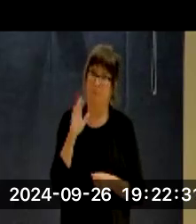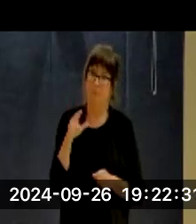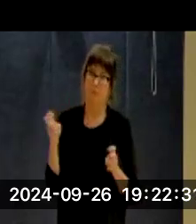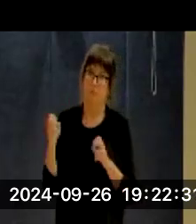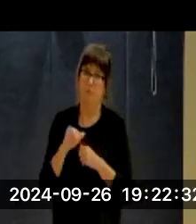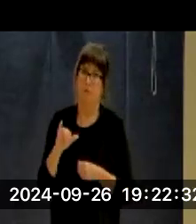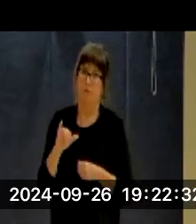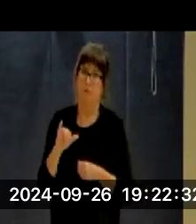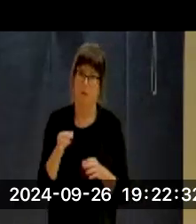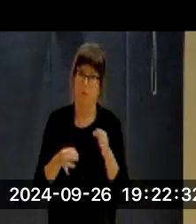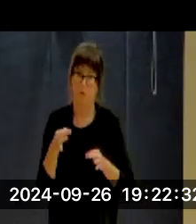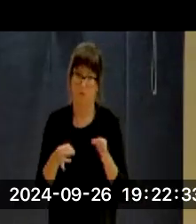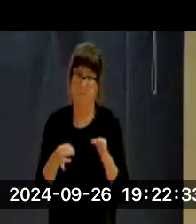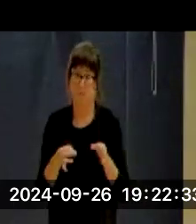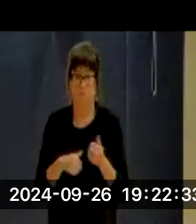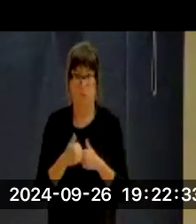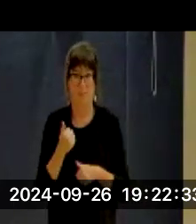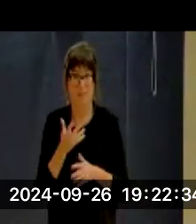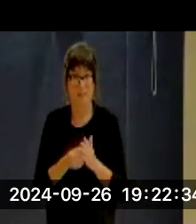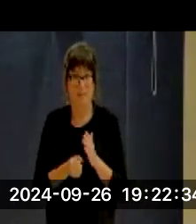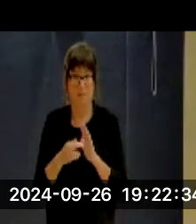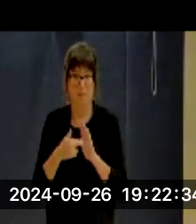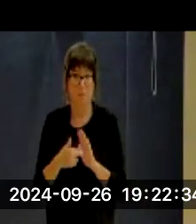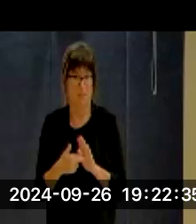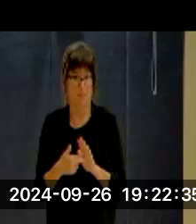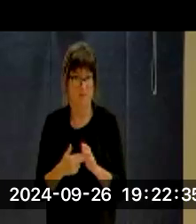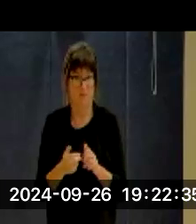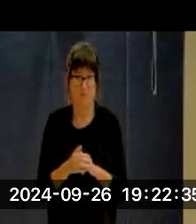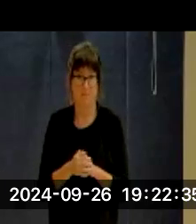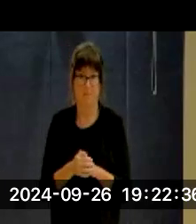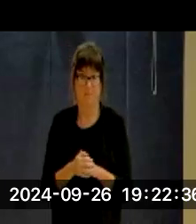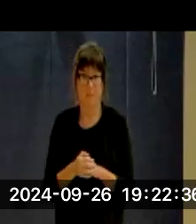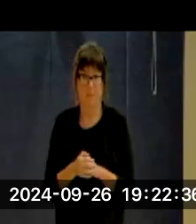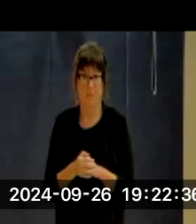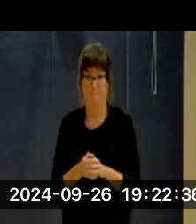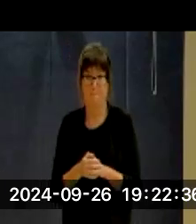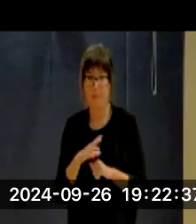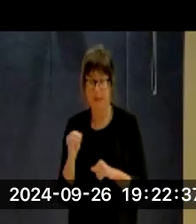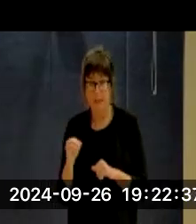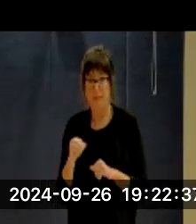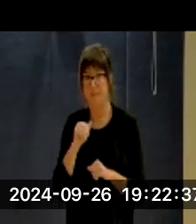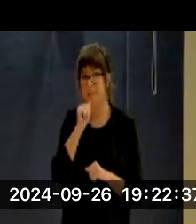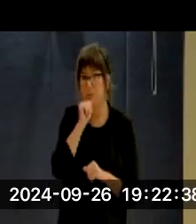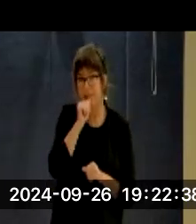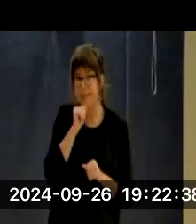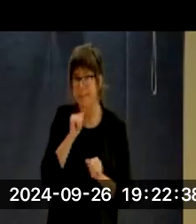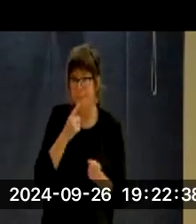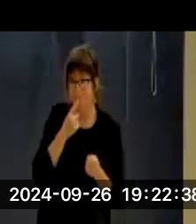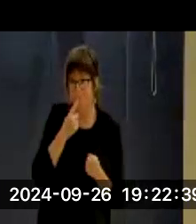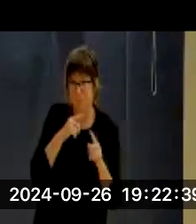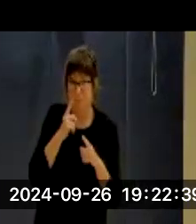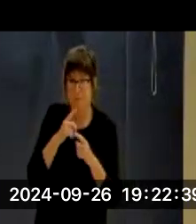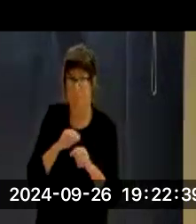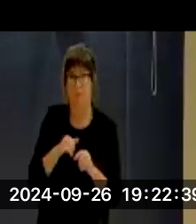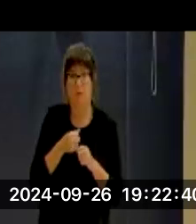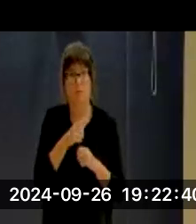court, namely lack of representation, but secondarily secrecy, that is causing those courts to